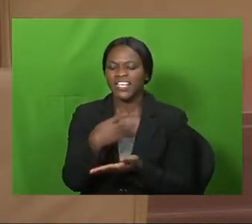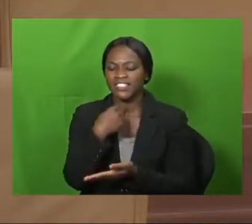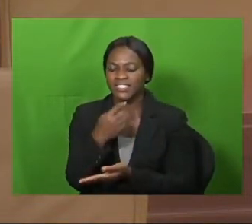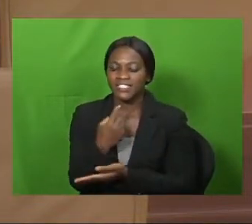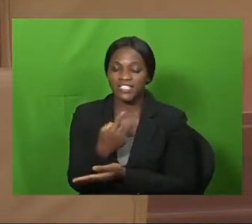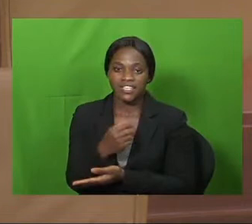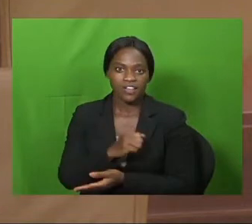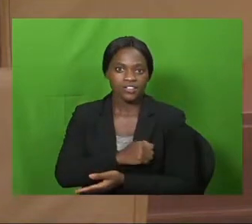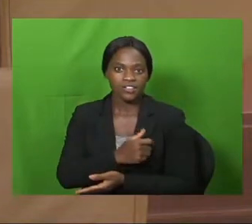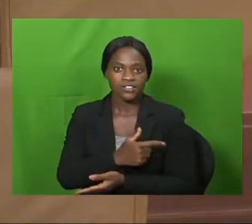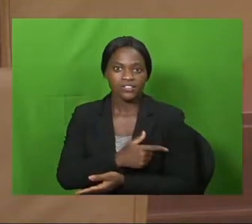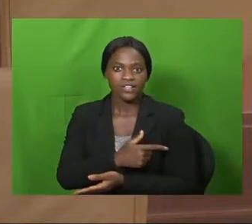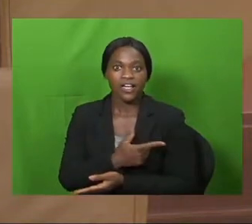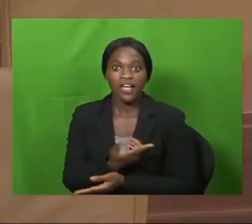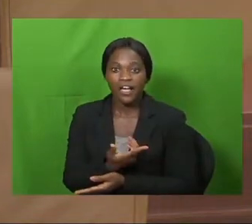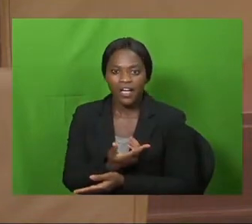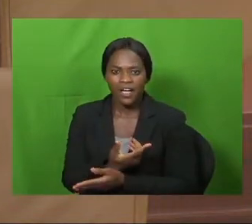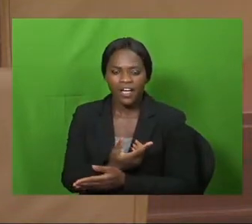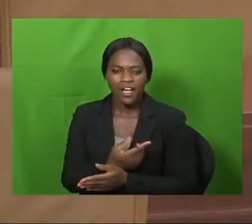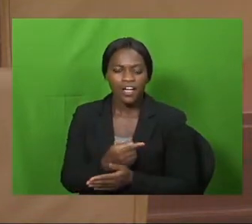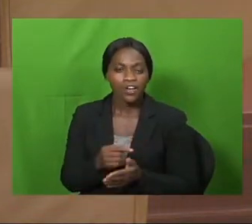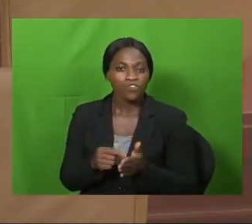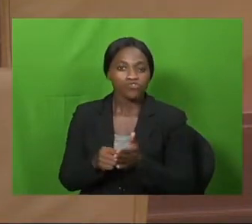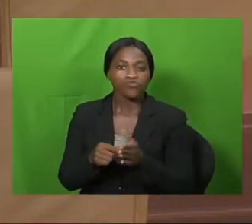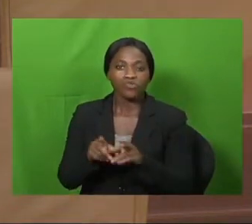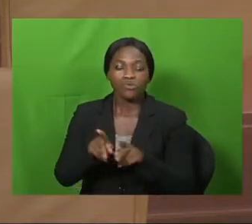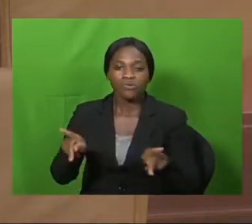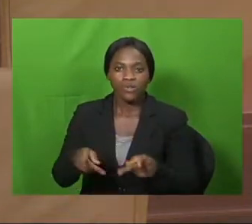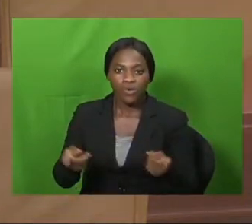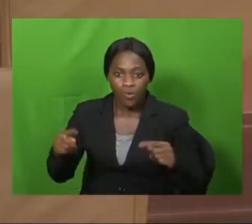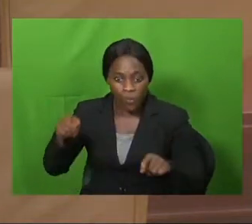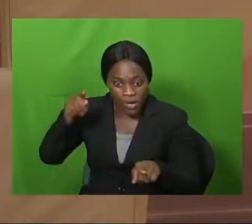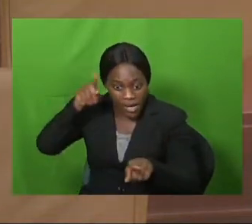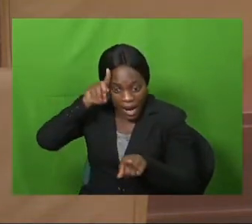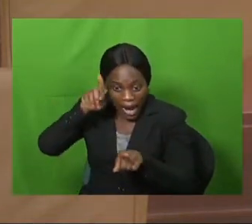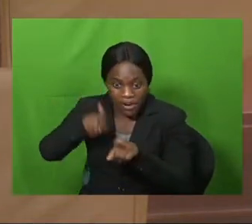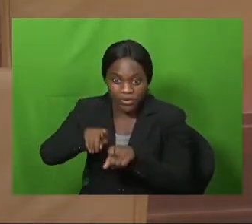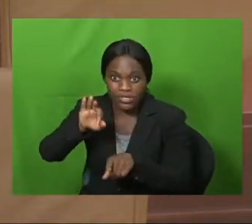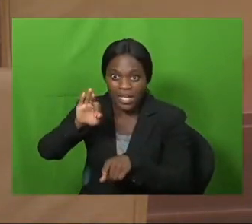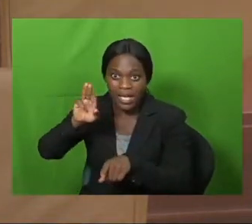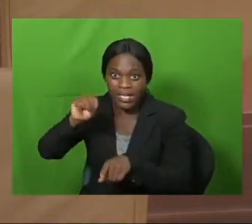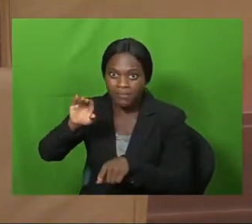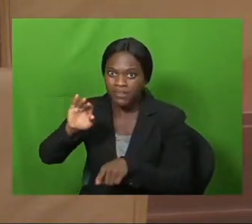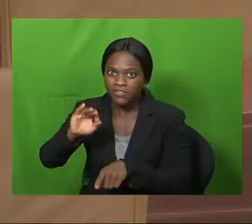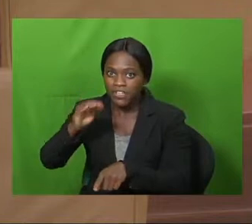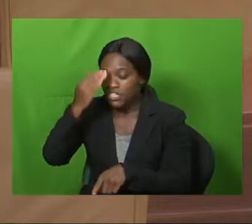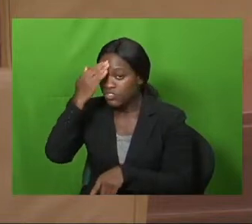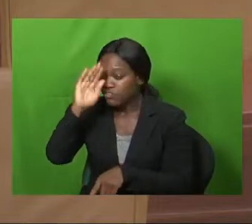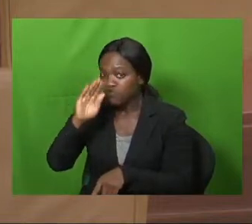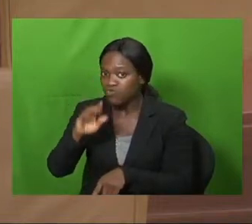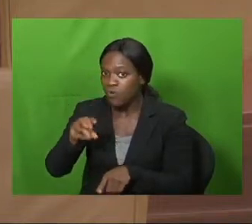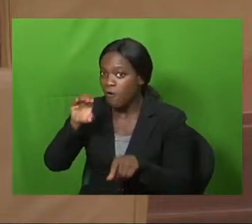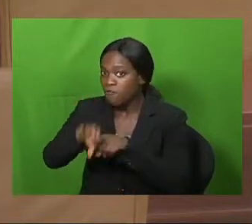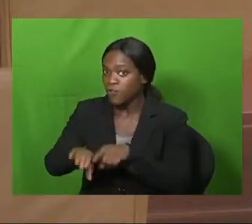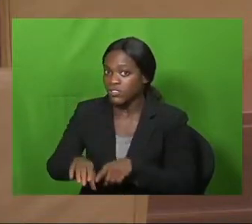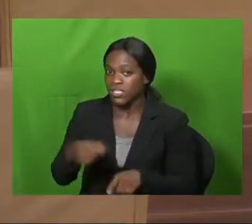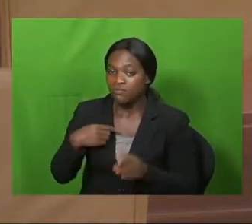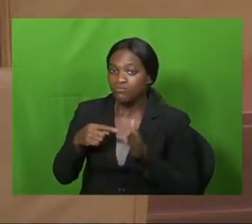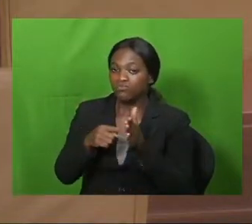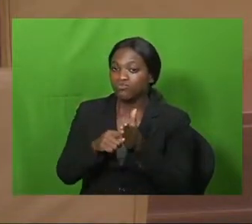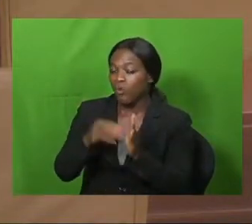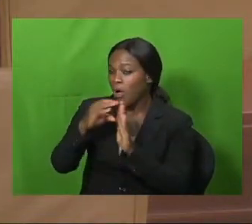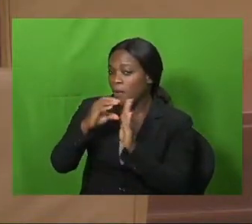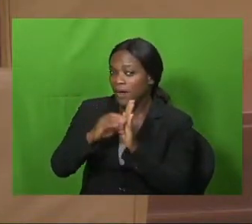have published the report. When you were signing that agreement with the IMF, you didn't know that it was obligatory. And I refer you to paragraph